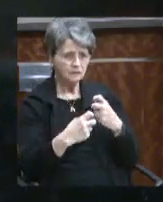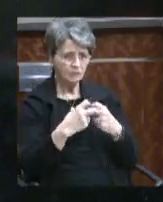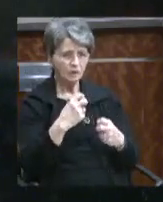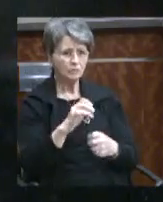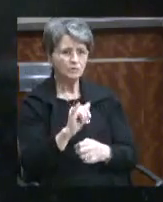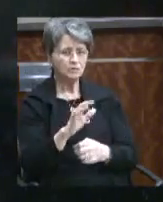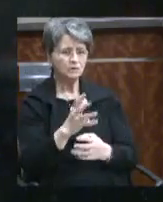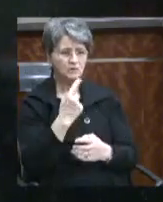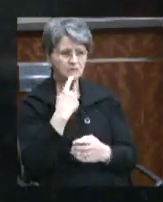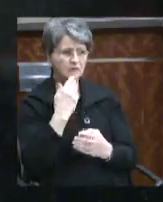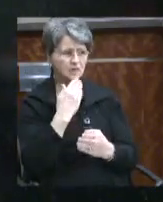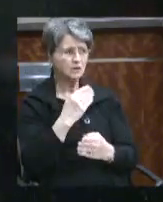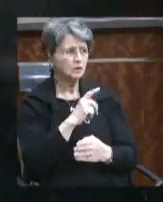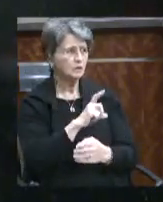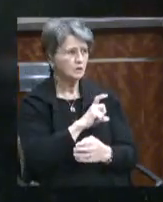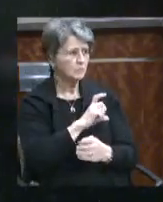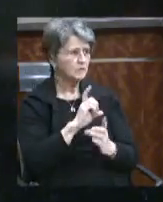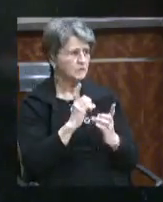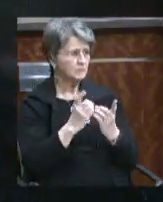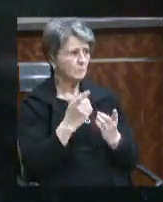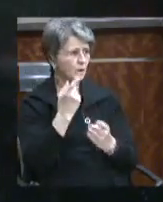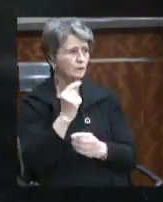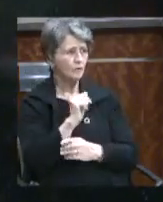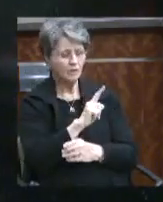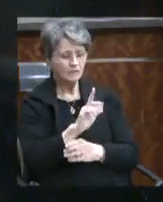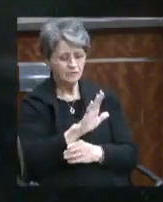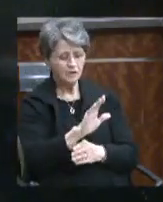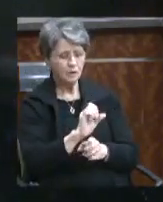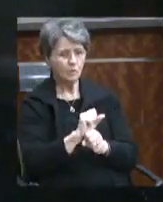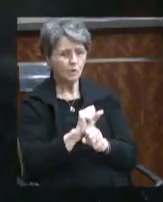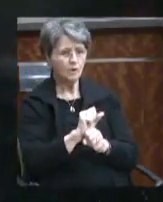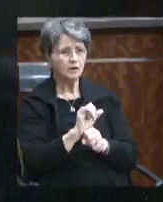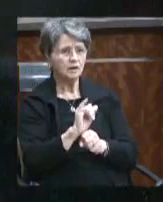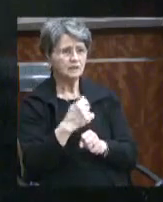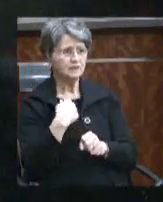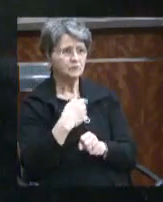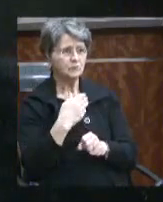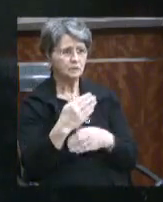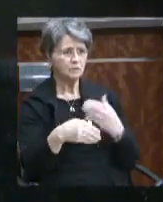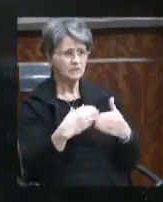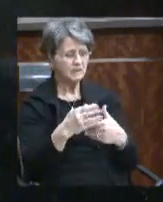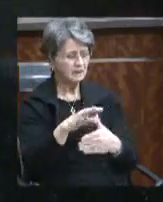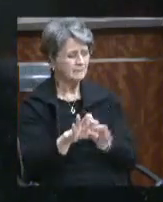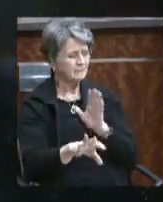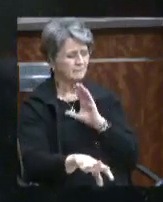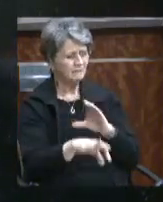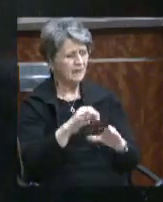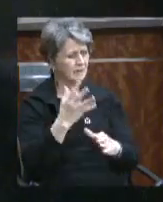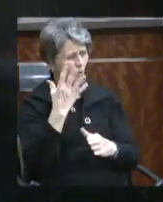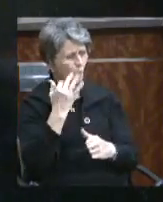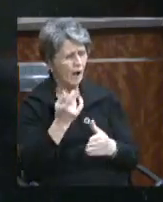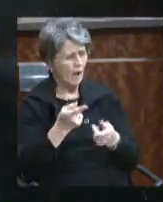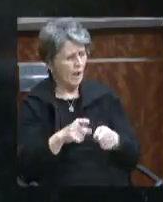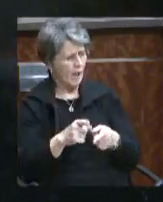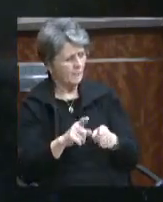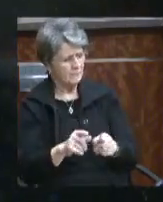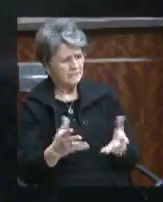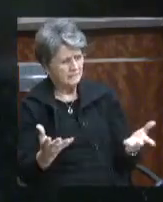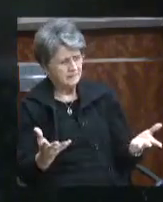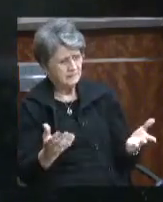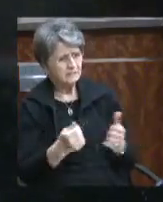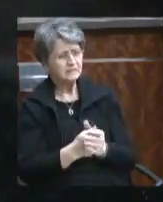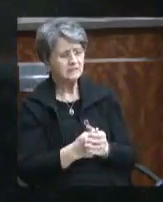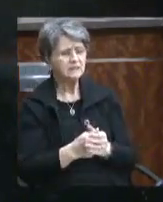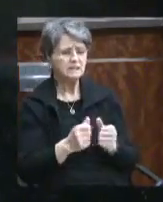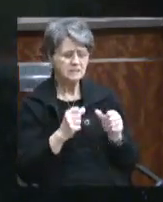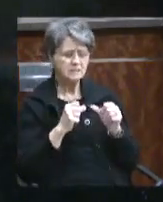as well for all the work that they continue to do. And as we move forward, we find out why and what happened, we will continue to keep